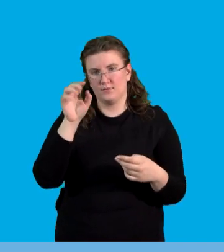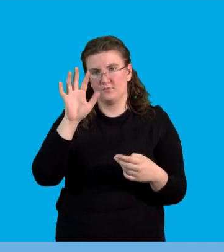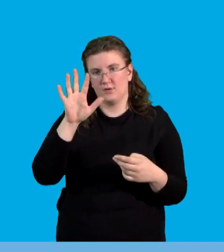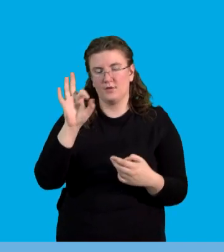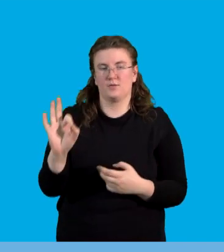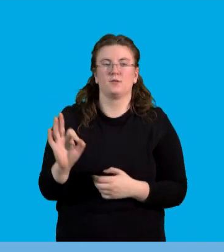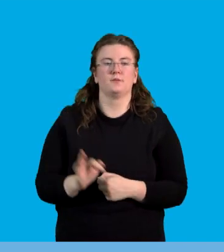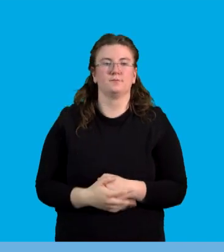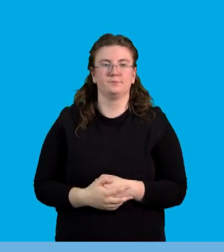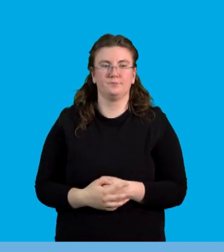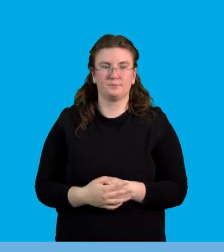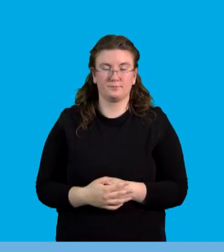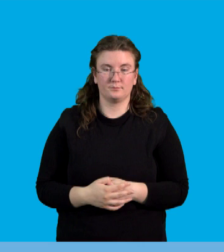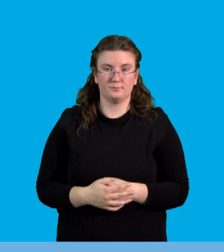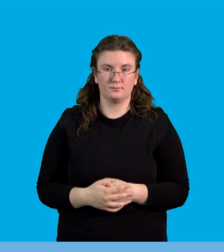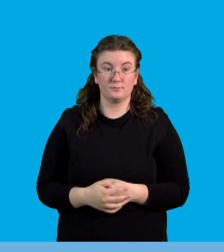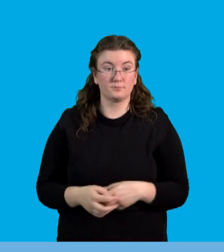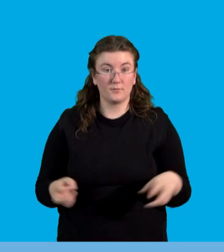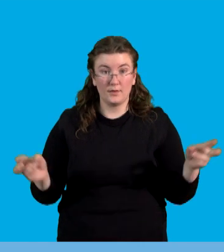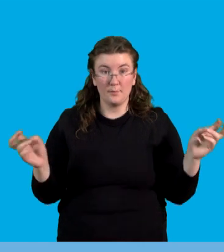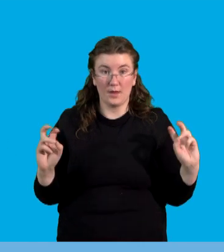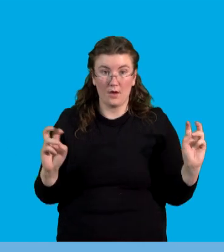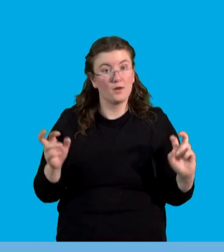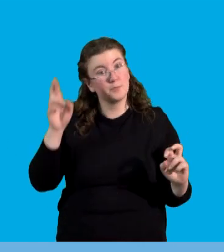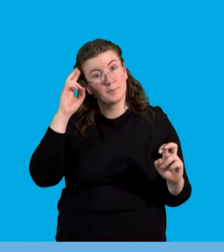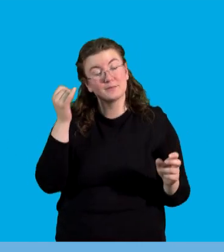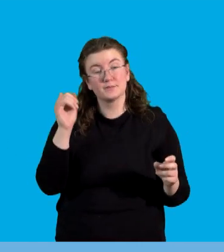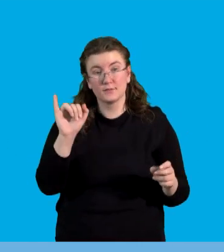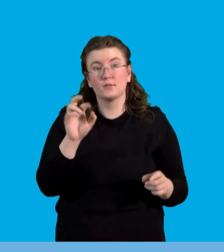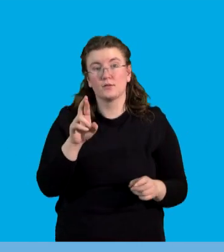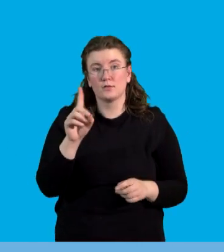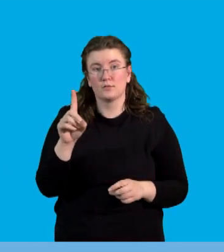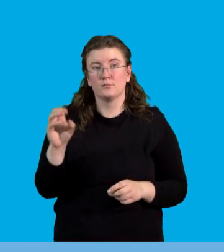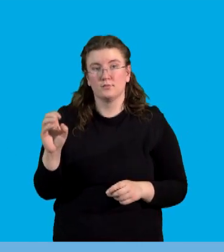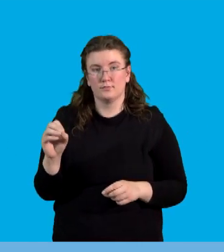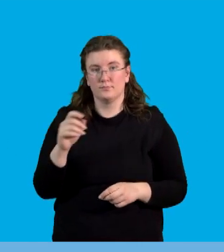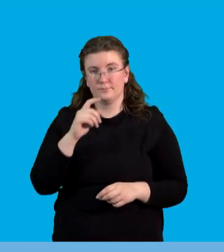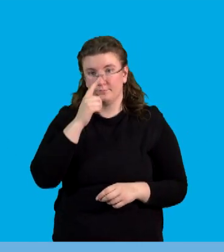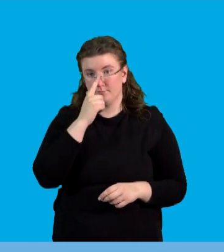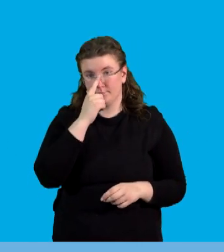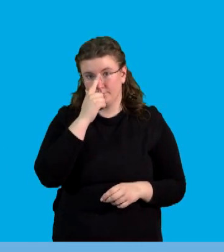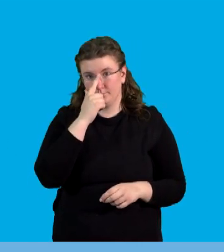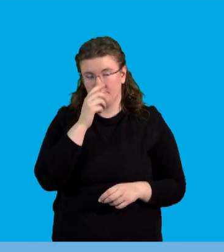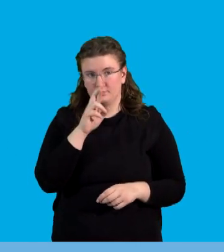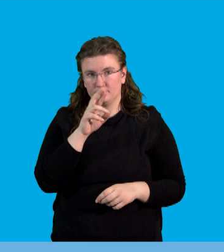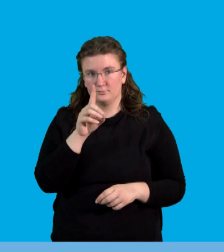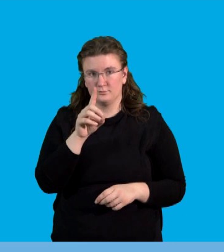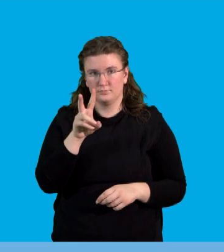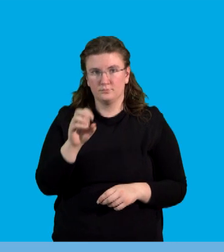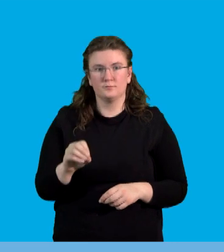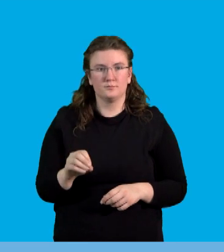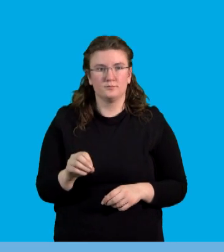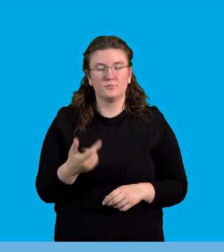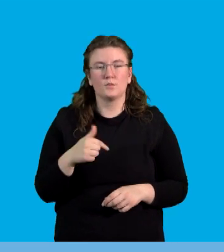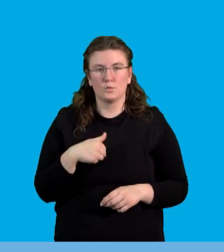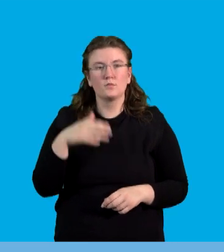R1.53. So the power, remember, it was still 100, it's still the very same appliance, which is